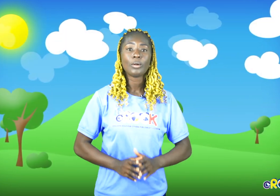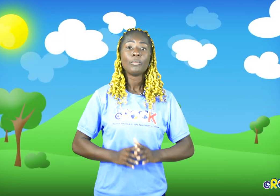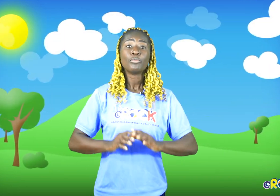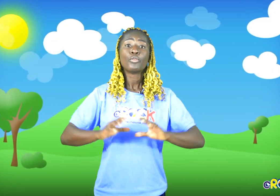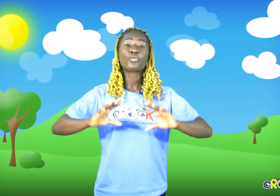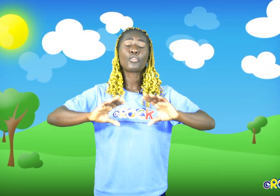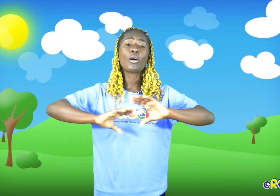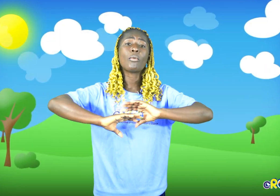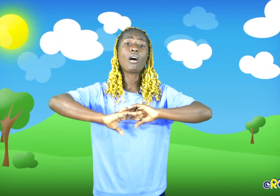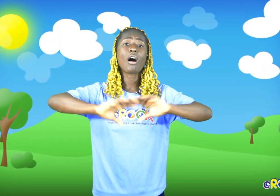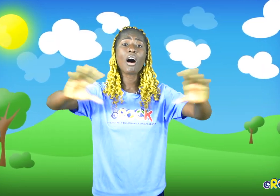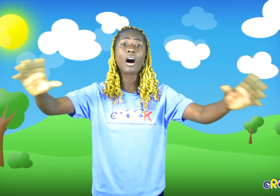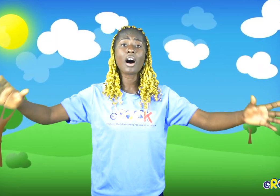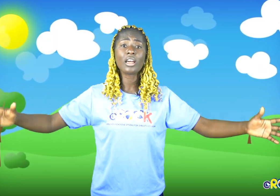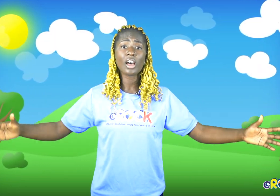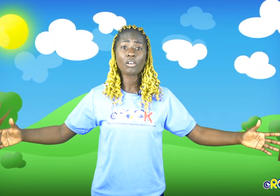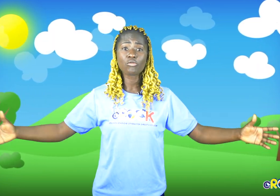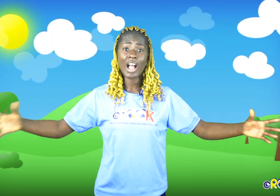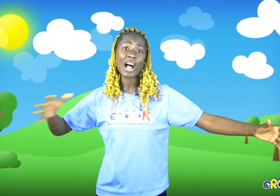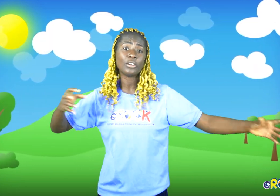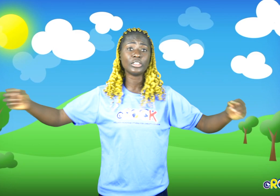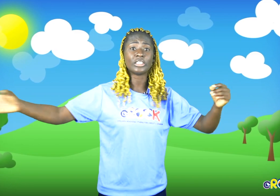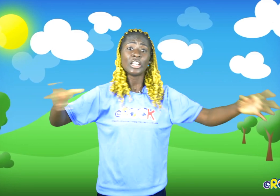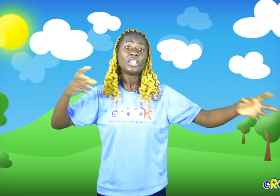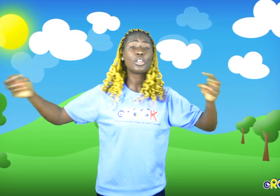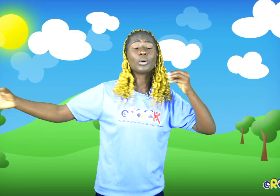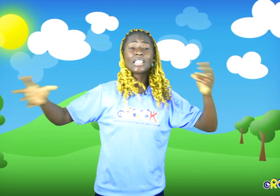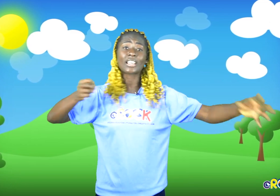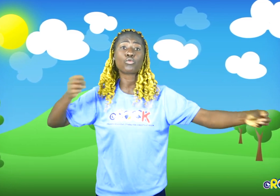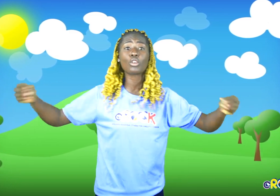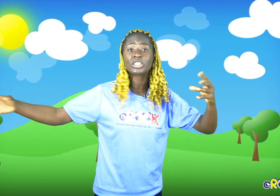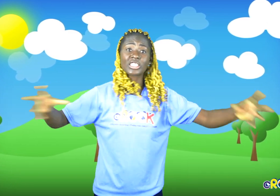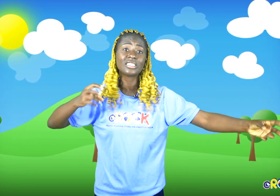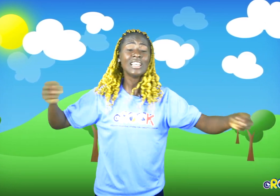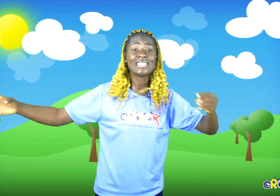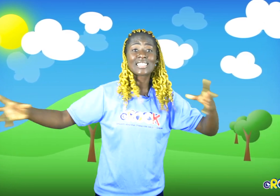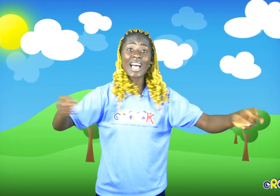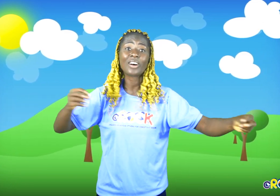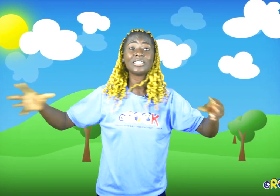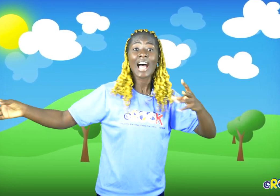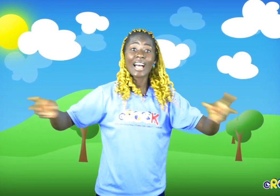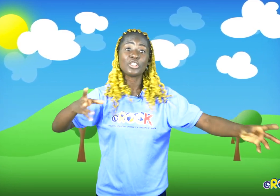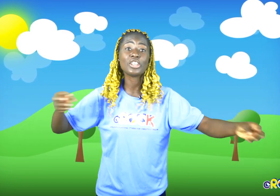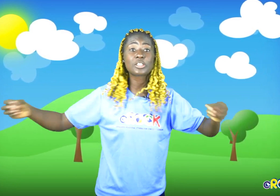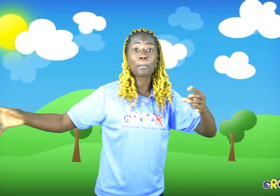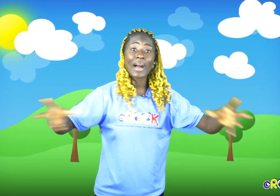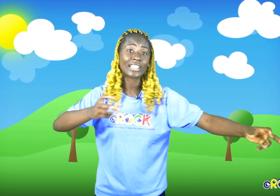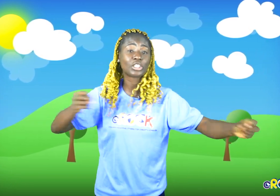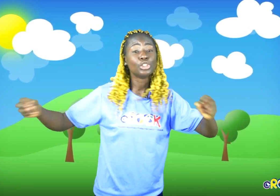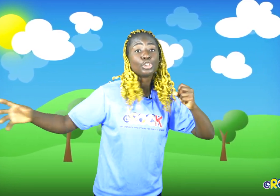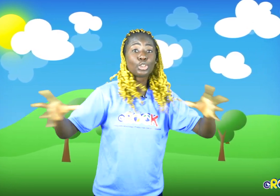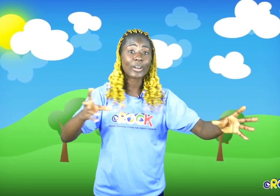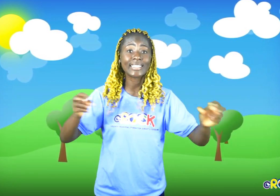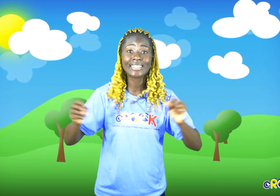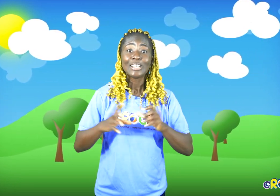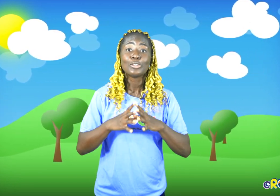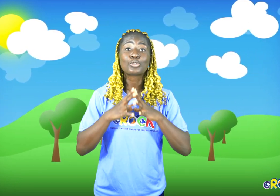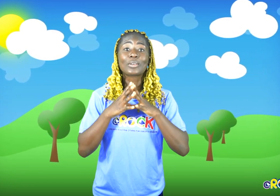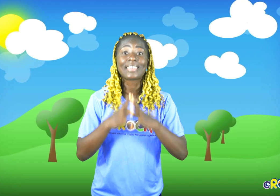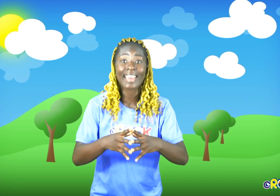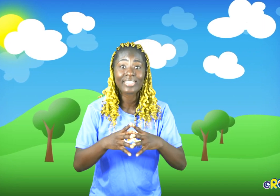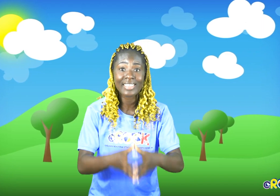bones from all around, there was like a rushing sound and each part